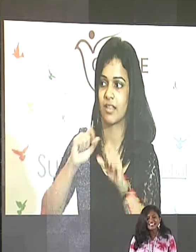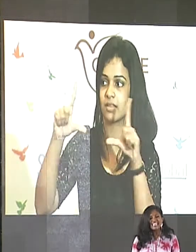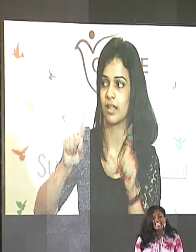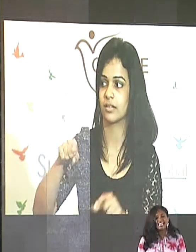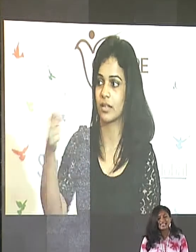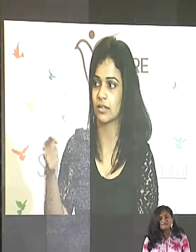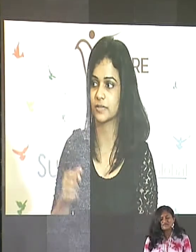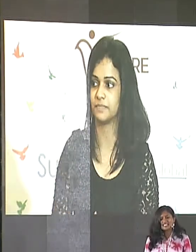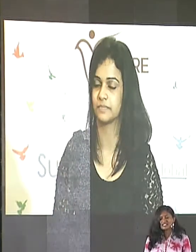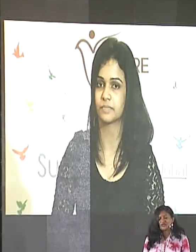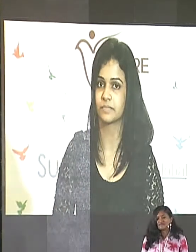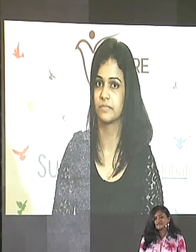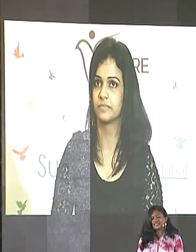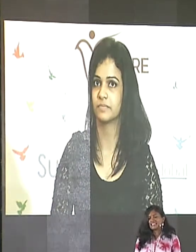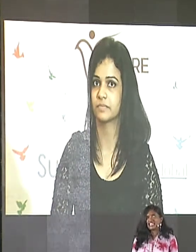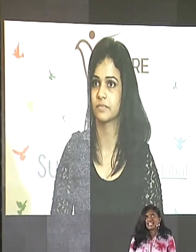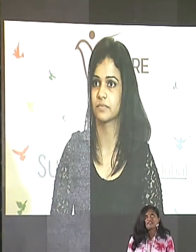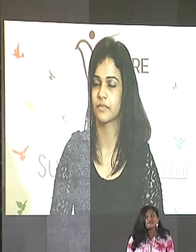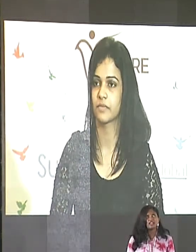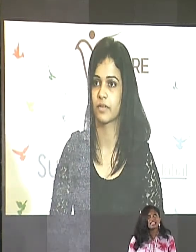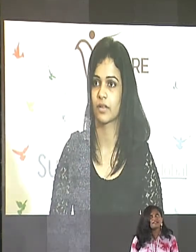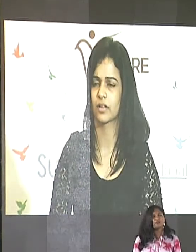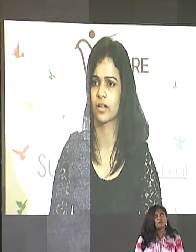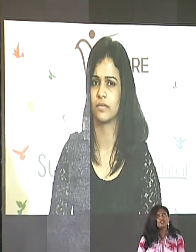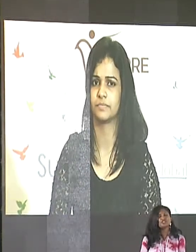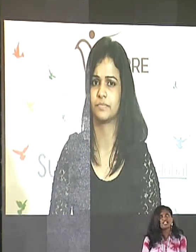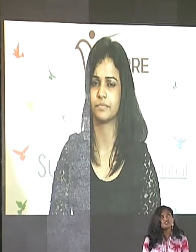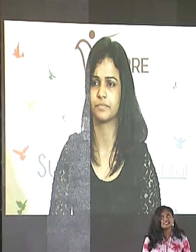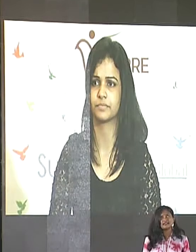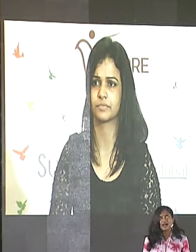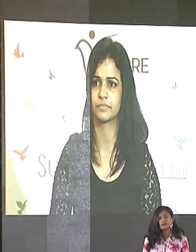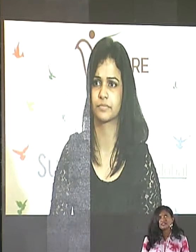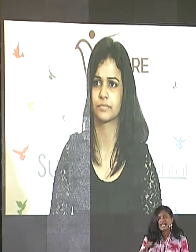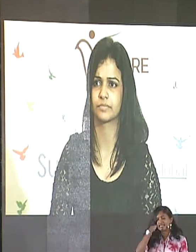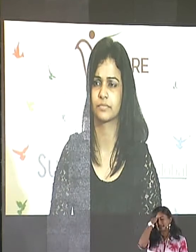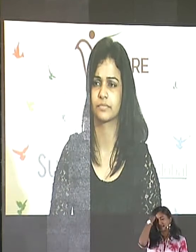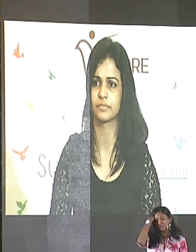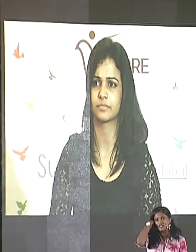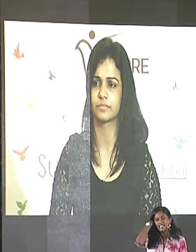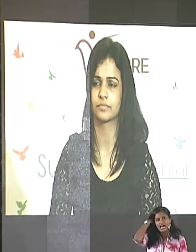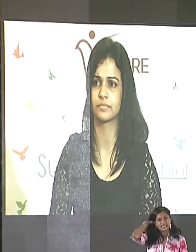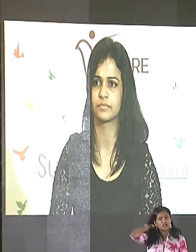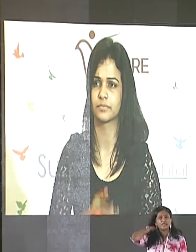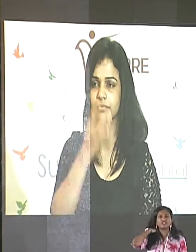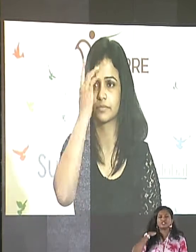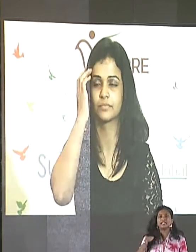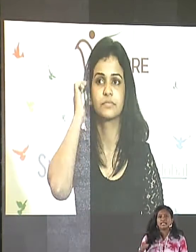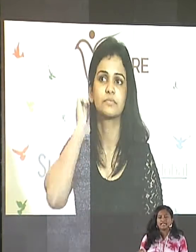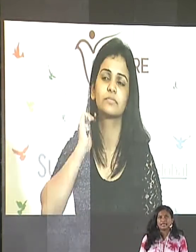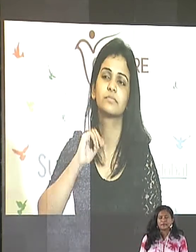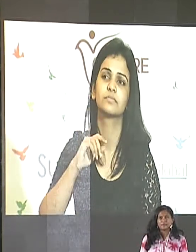All right. So if we were to change this around and really ask the